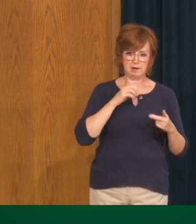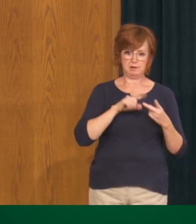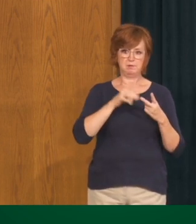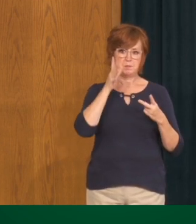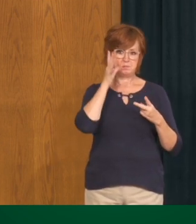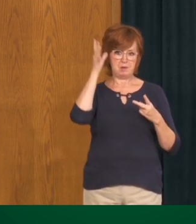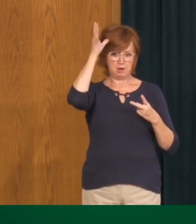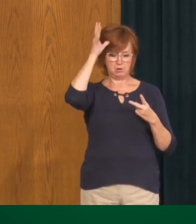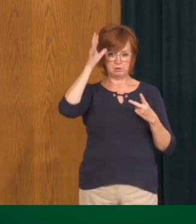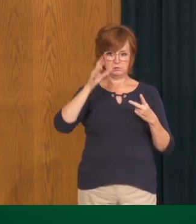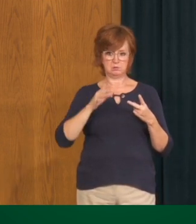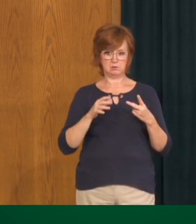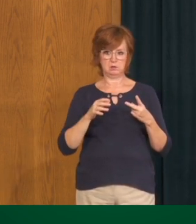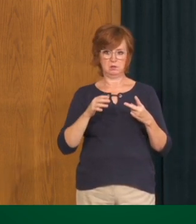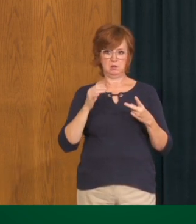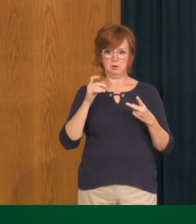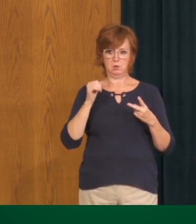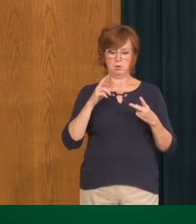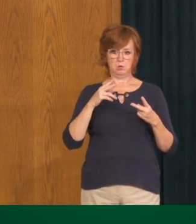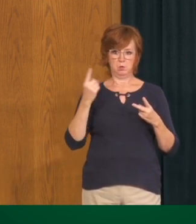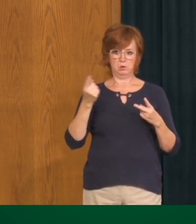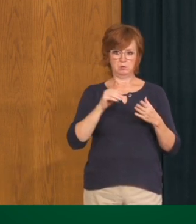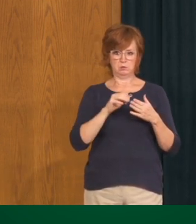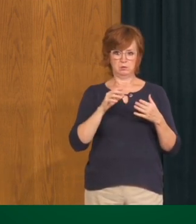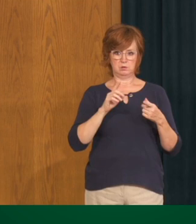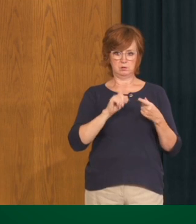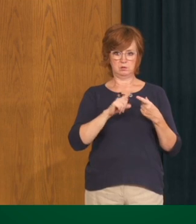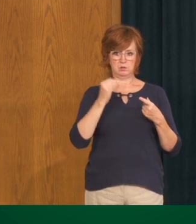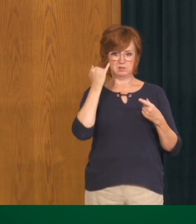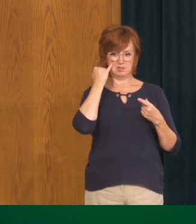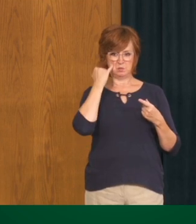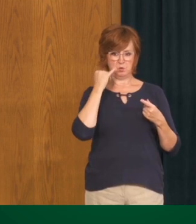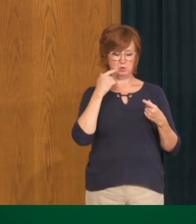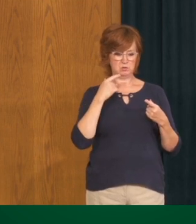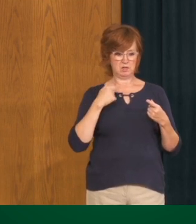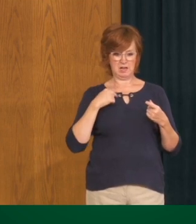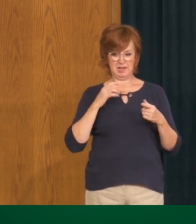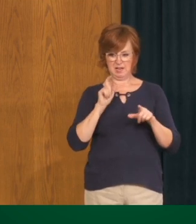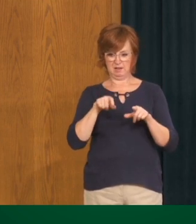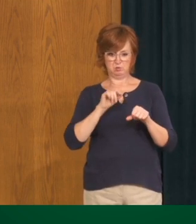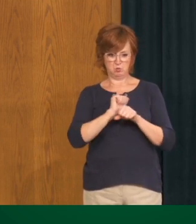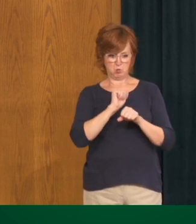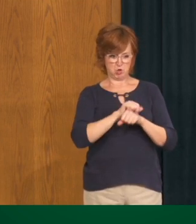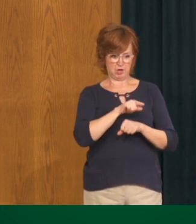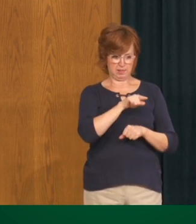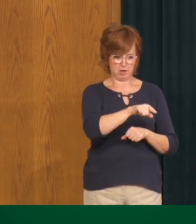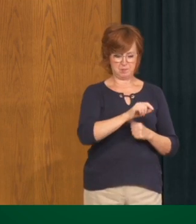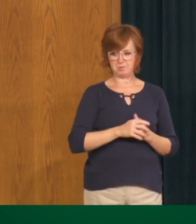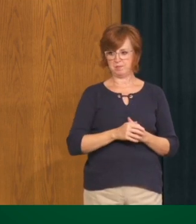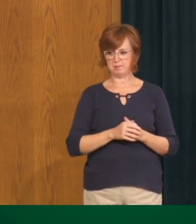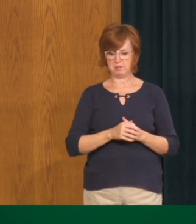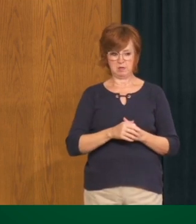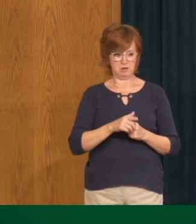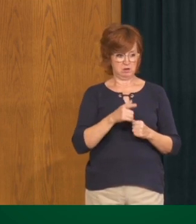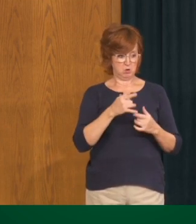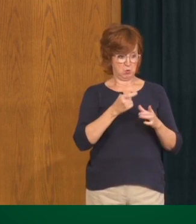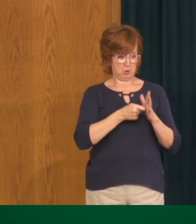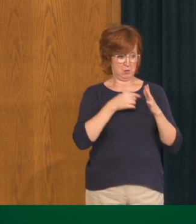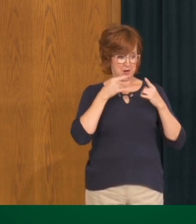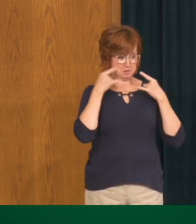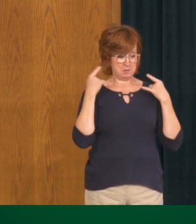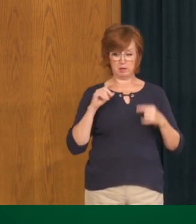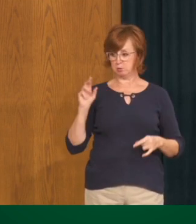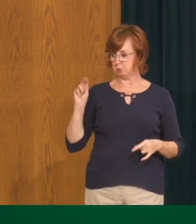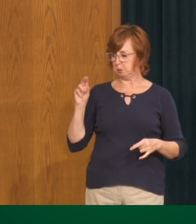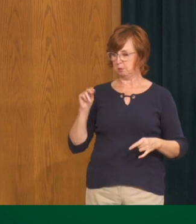maybe working in a level 1 school where they themselves would want to see masks mandatory, but that's not something their school division has decided